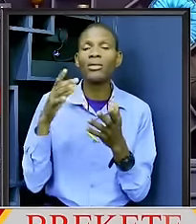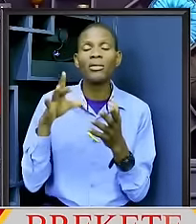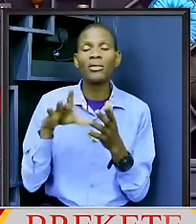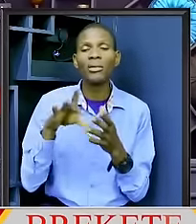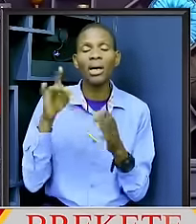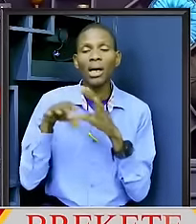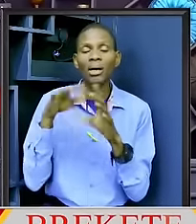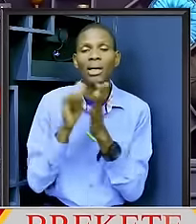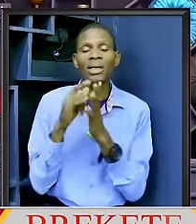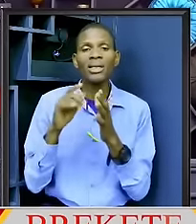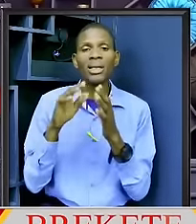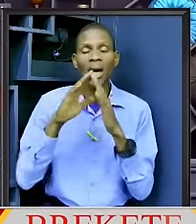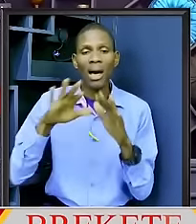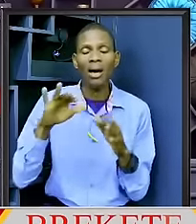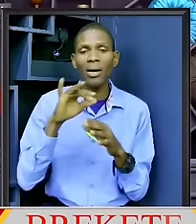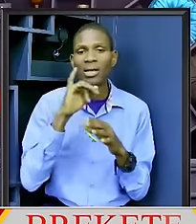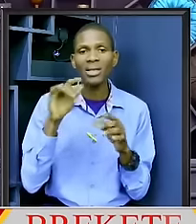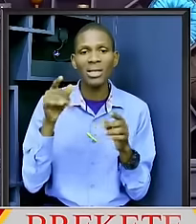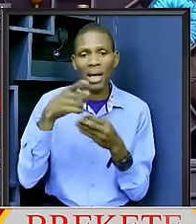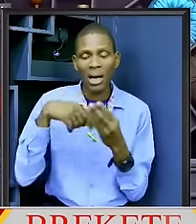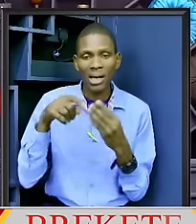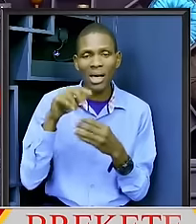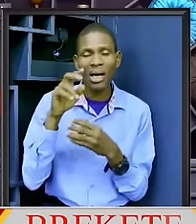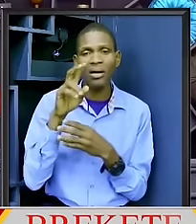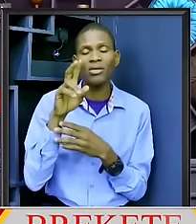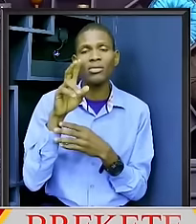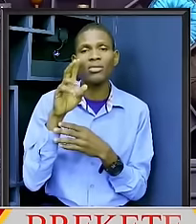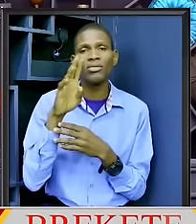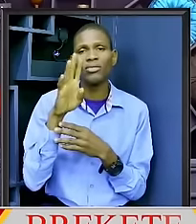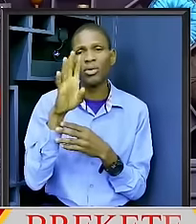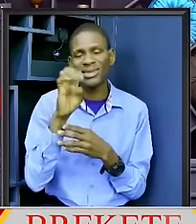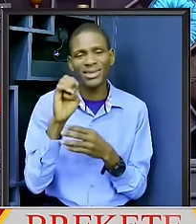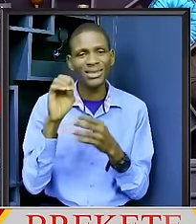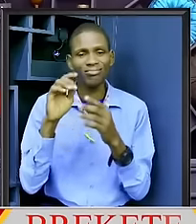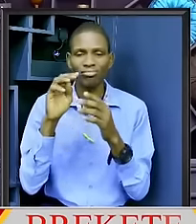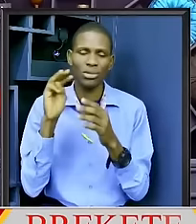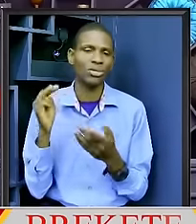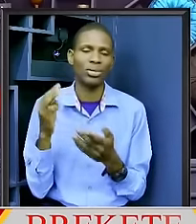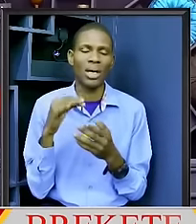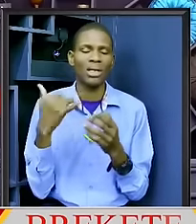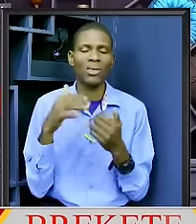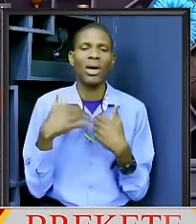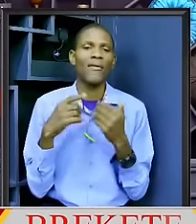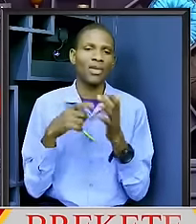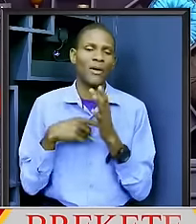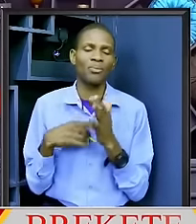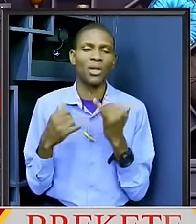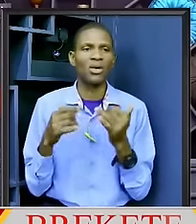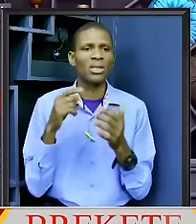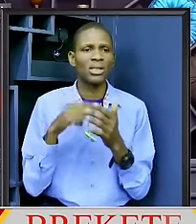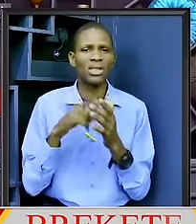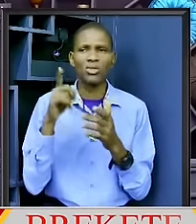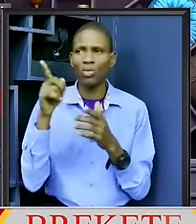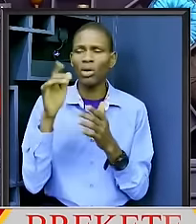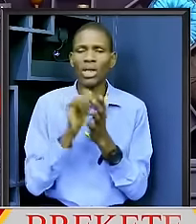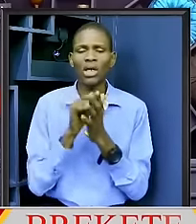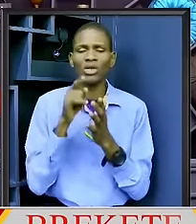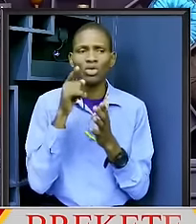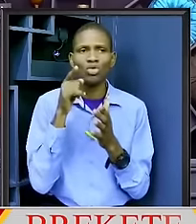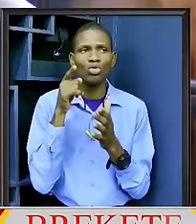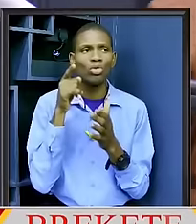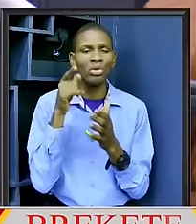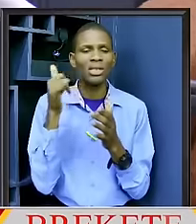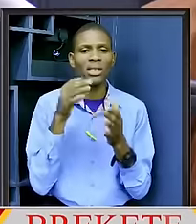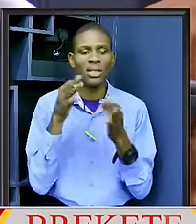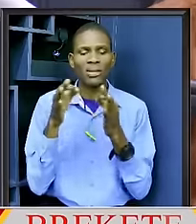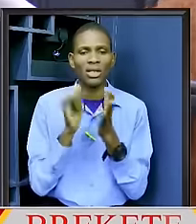around 40 million naira, it don't turn bad debt. Now, this one where they explain, where they talk, say you and the